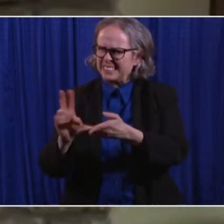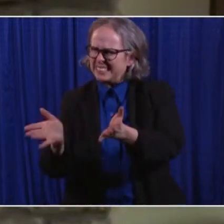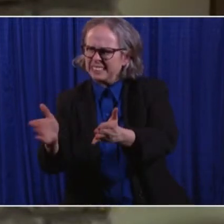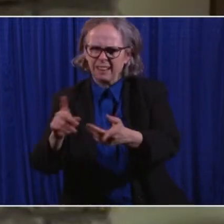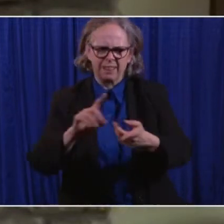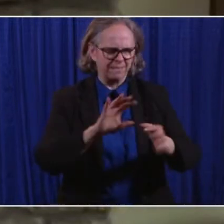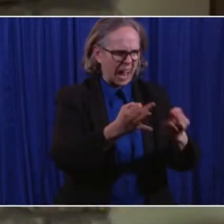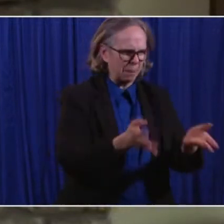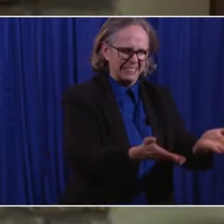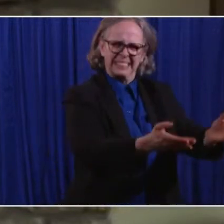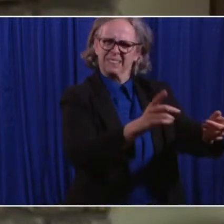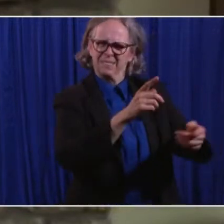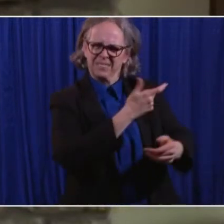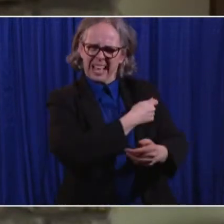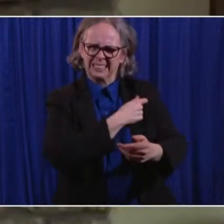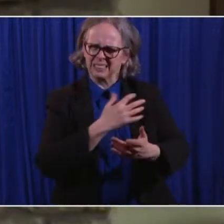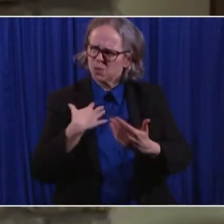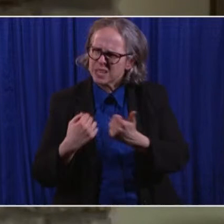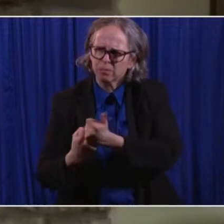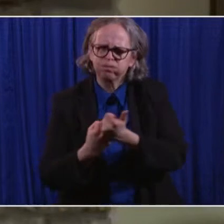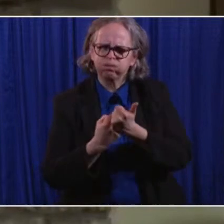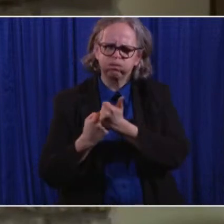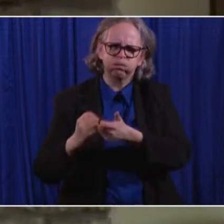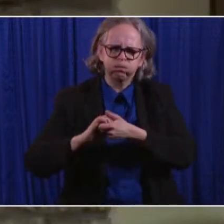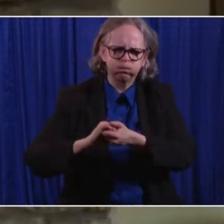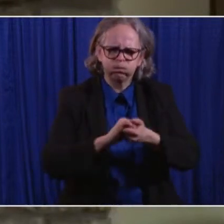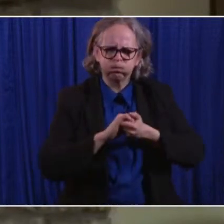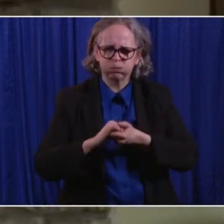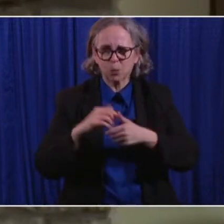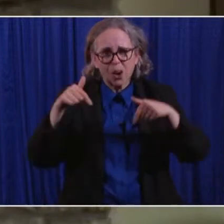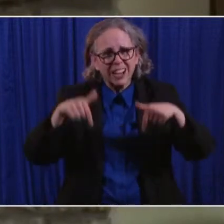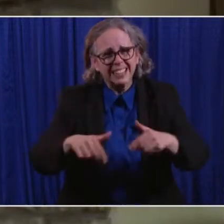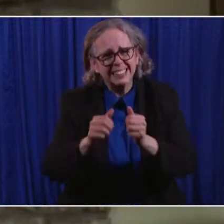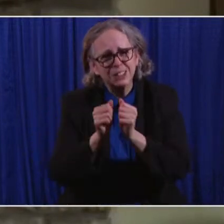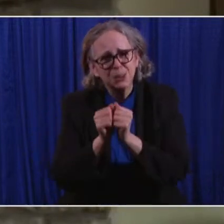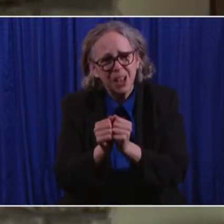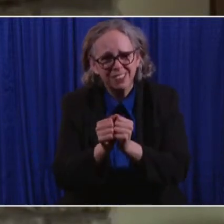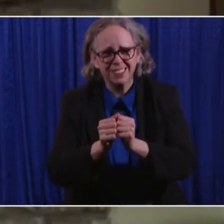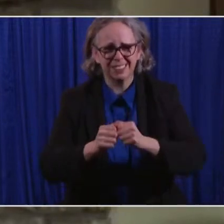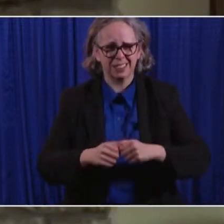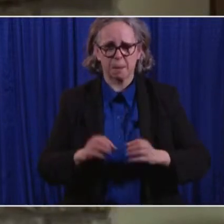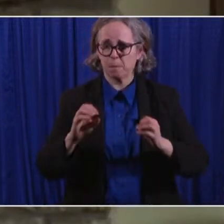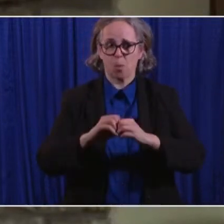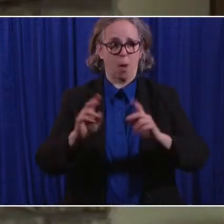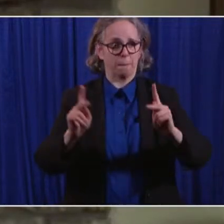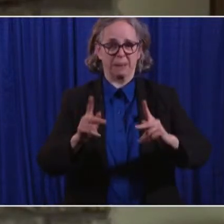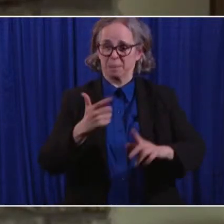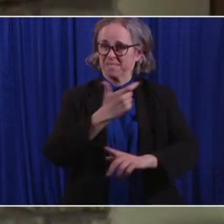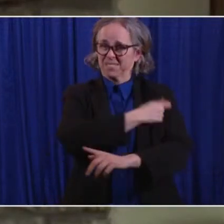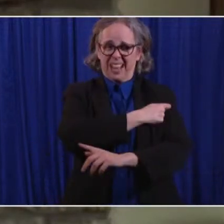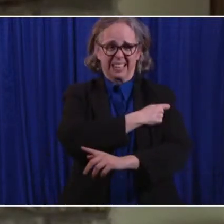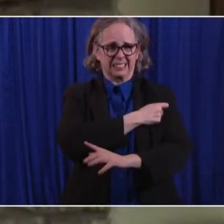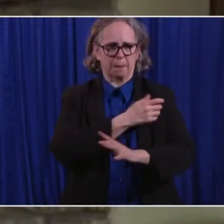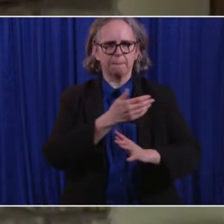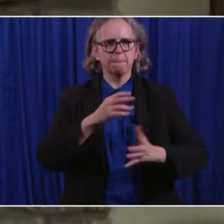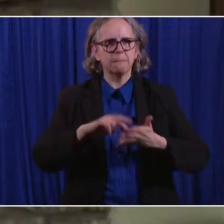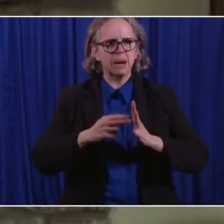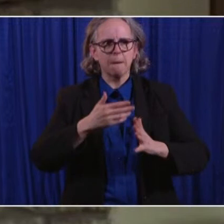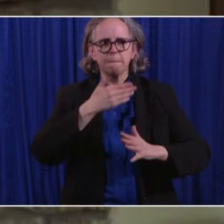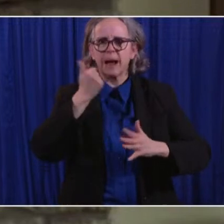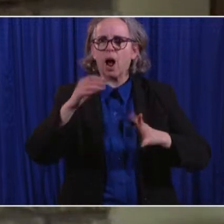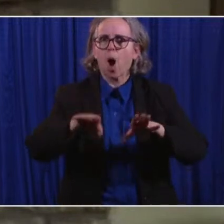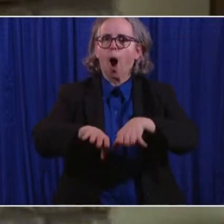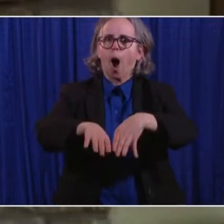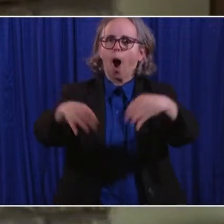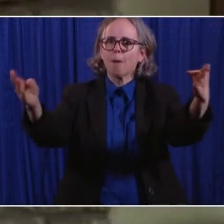need, help them out to get vaccinated. The more people we get vaccinated, the faster we get them vaccinated, the better off we're going to be, and the sooner we're going to move to full